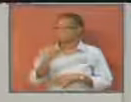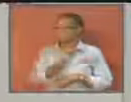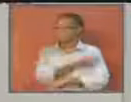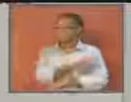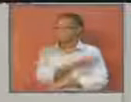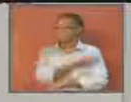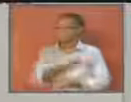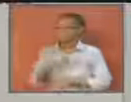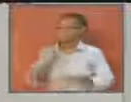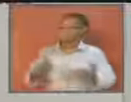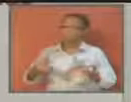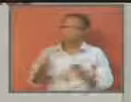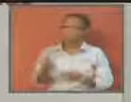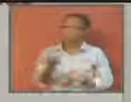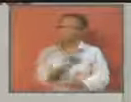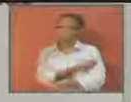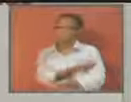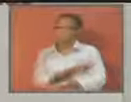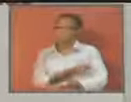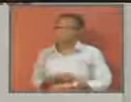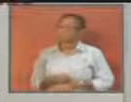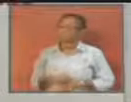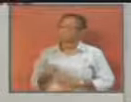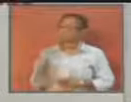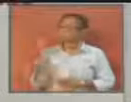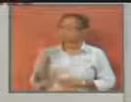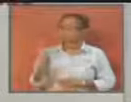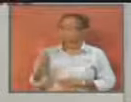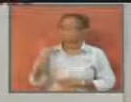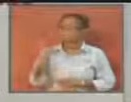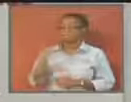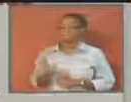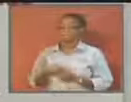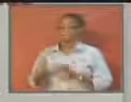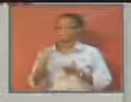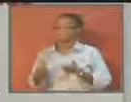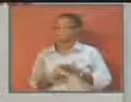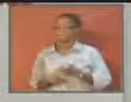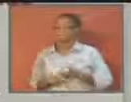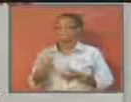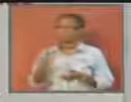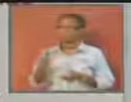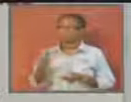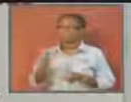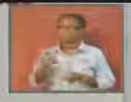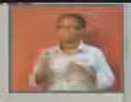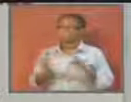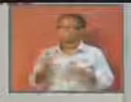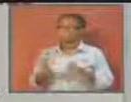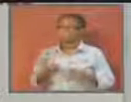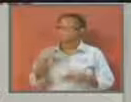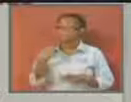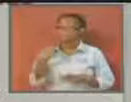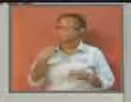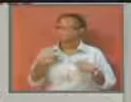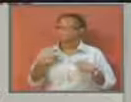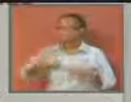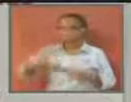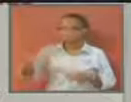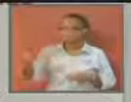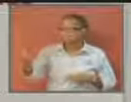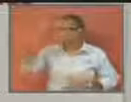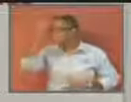first time. So that's very important. The other thing is we have to